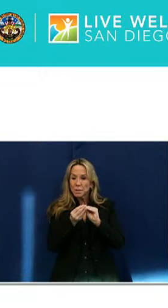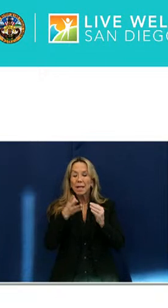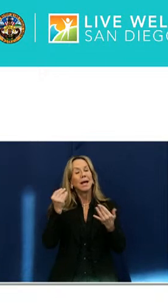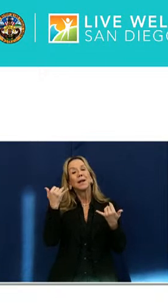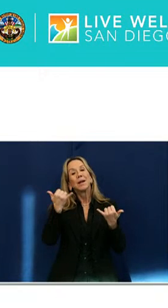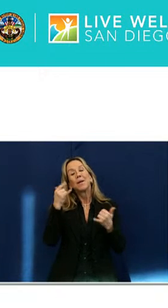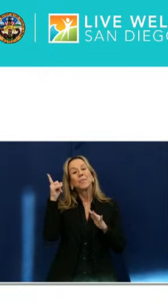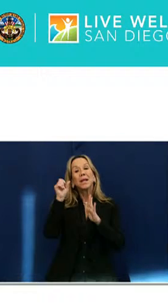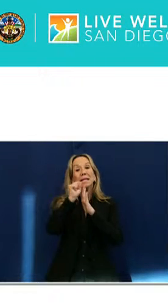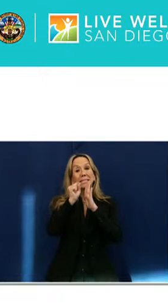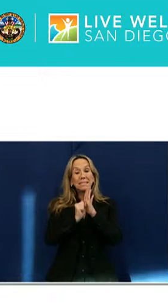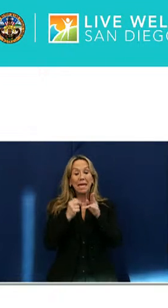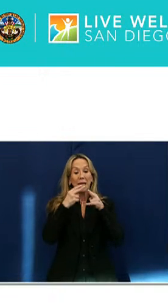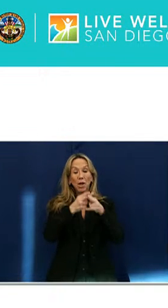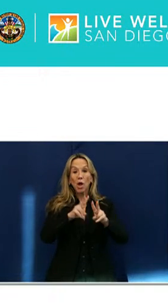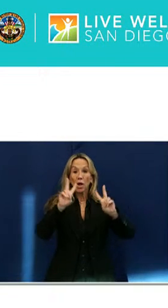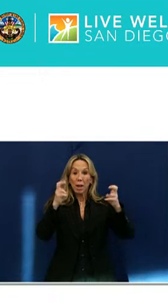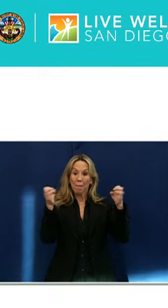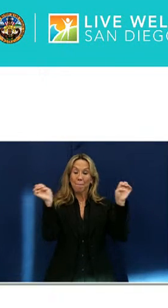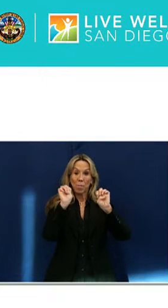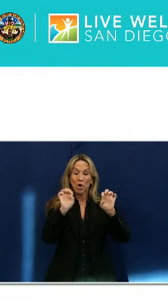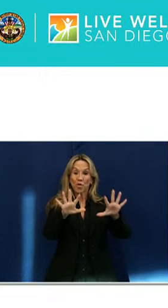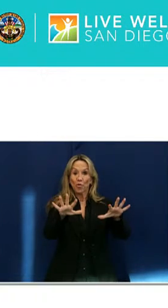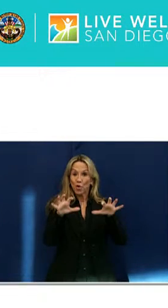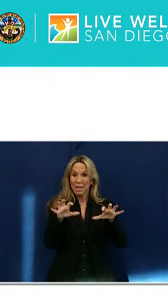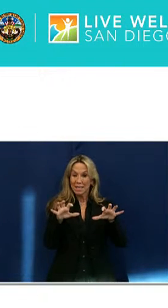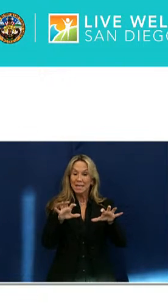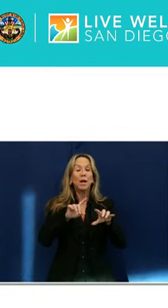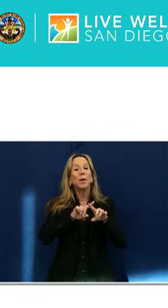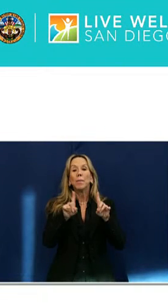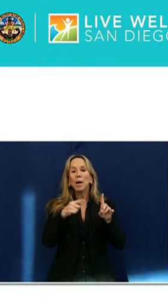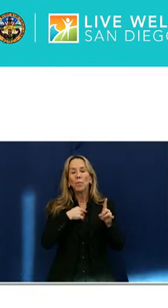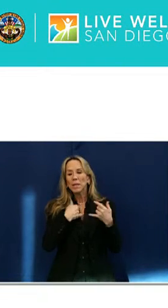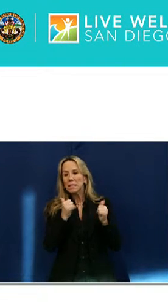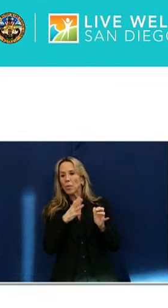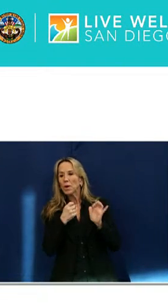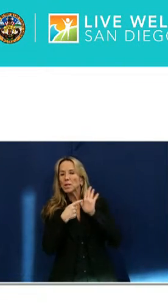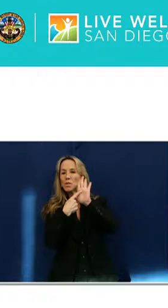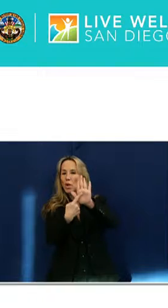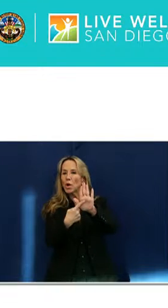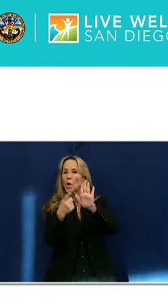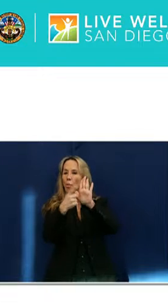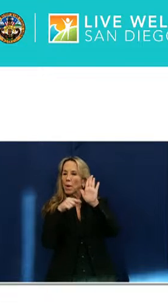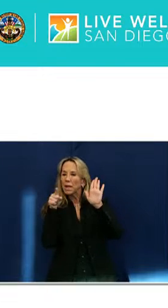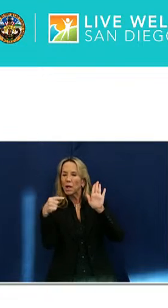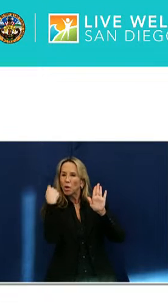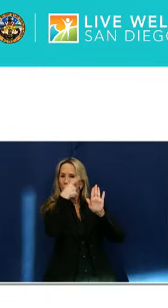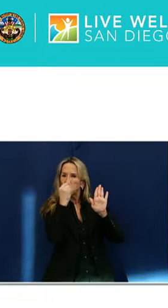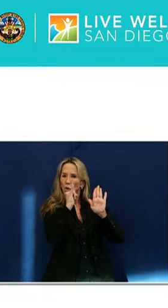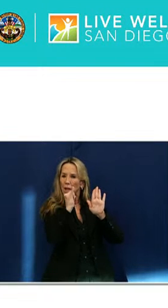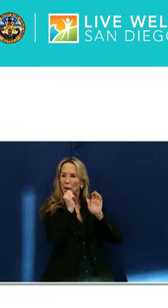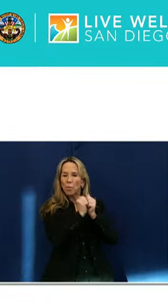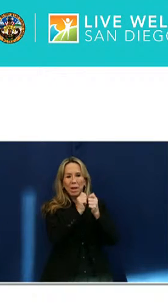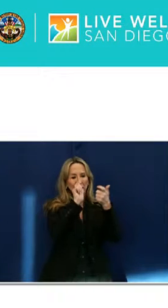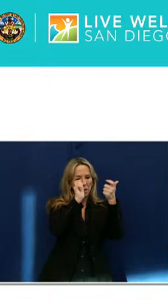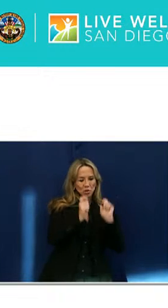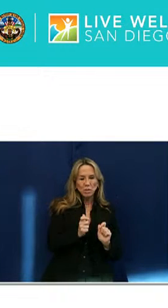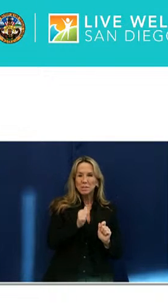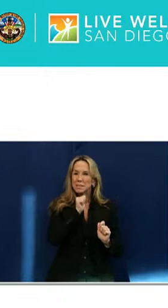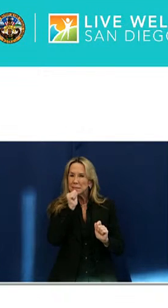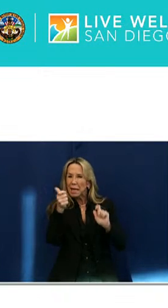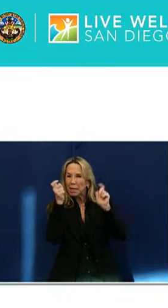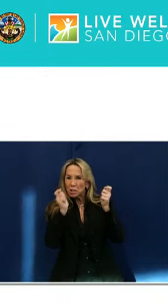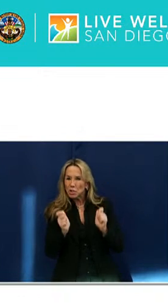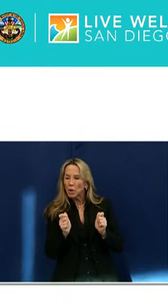calling an emergency freeze, but we wanted to just show you what the unadjusted, the adjusted, the